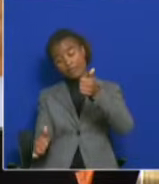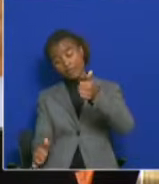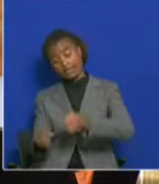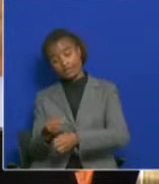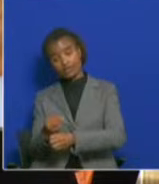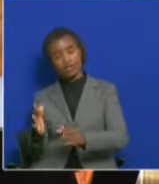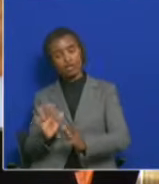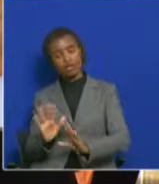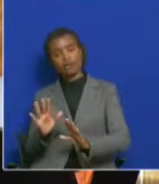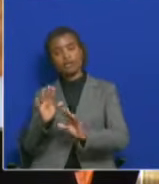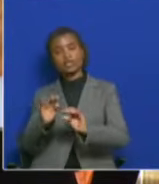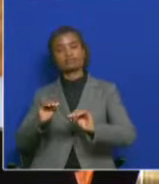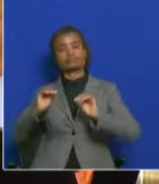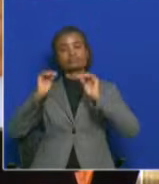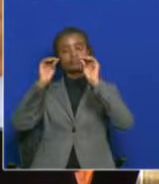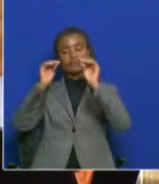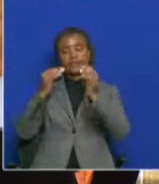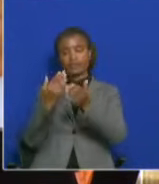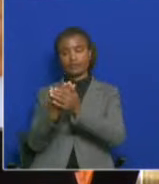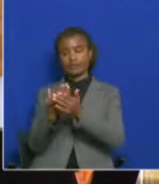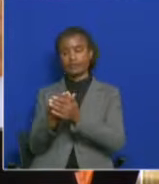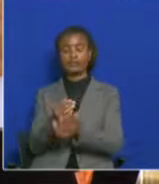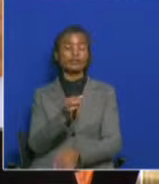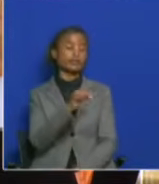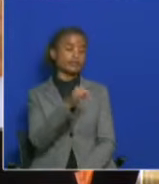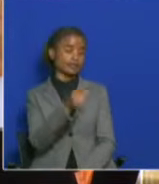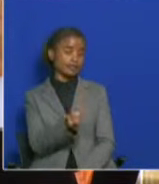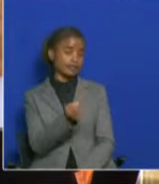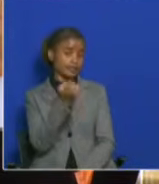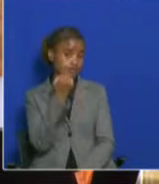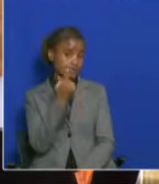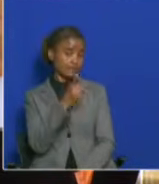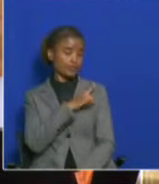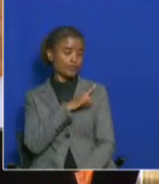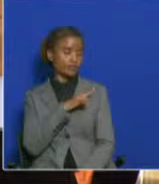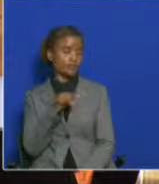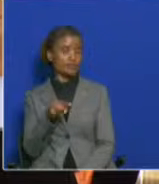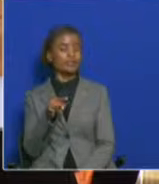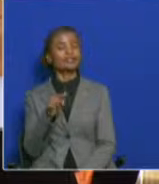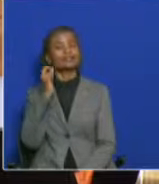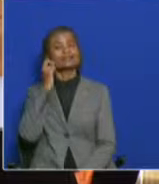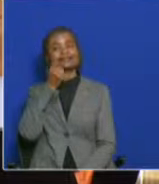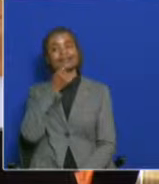understand, Commissioner Khumalo. It's also why I refer to it as a promotion, because